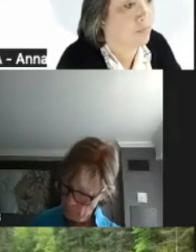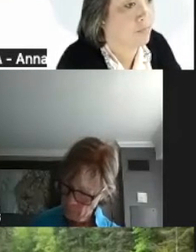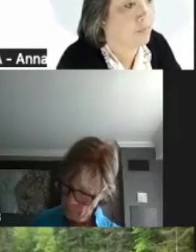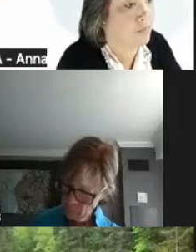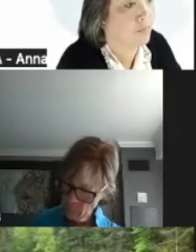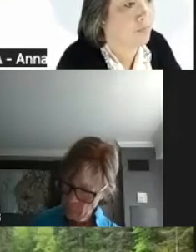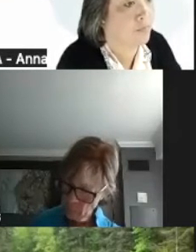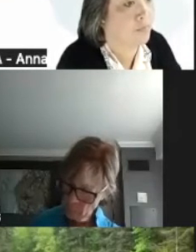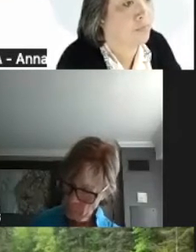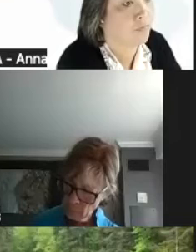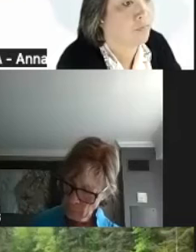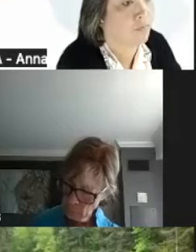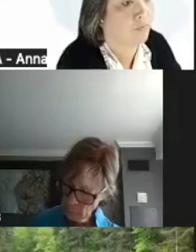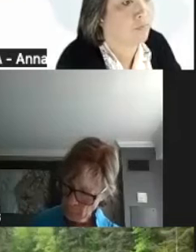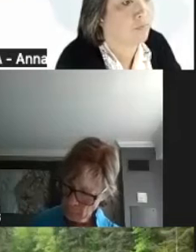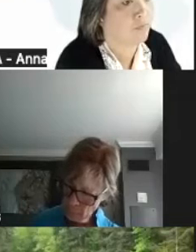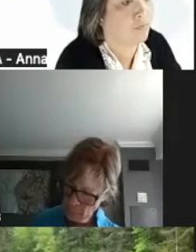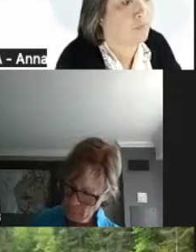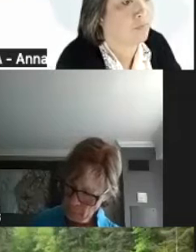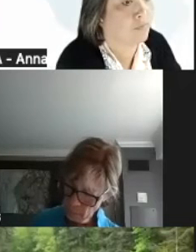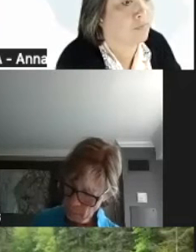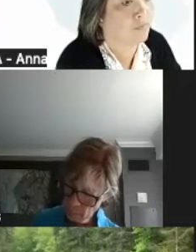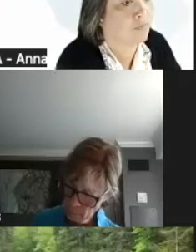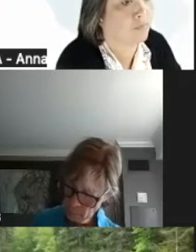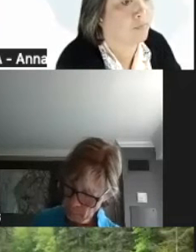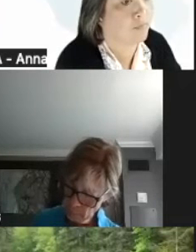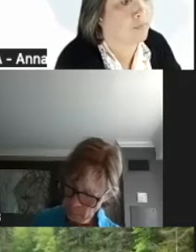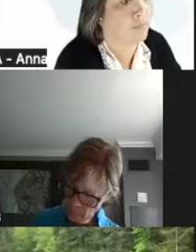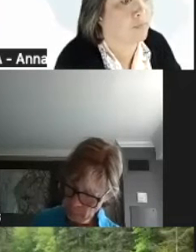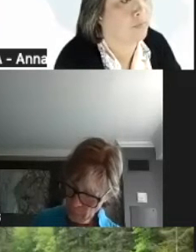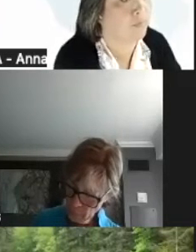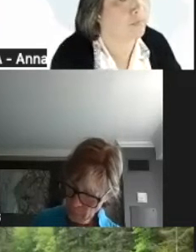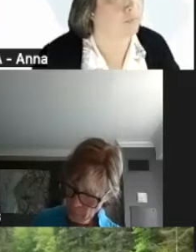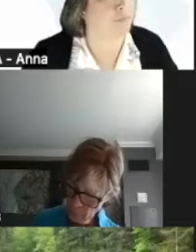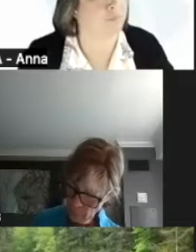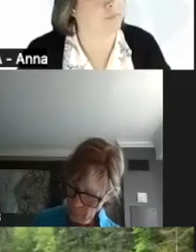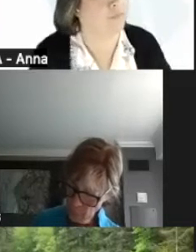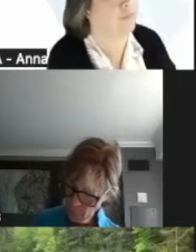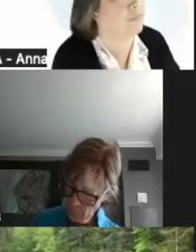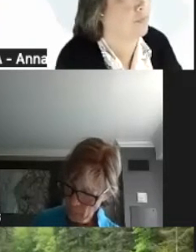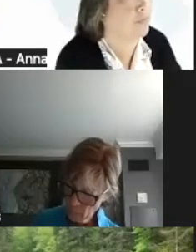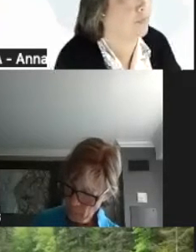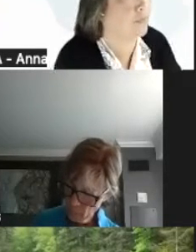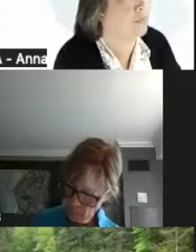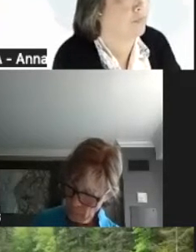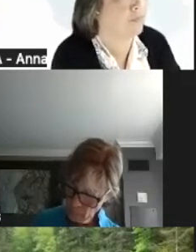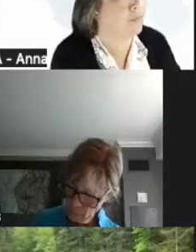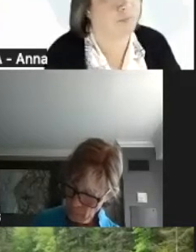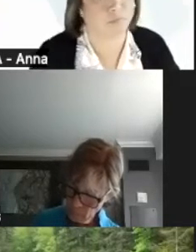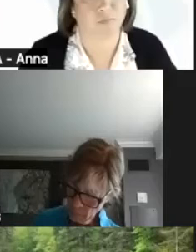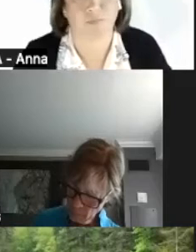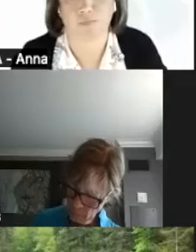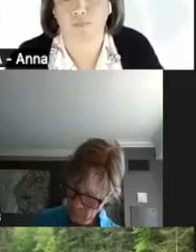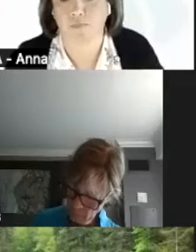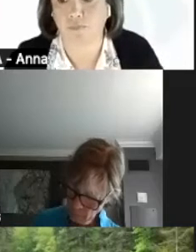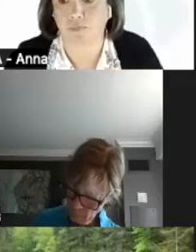These are just pictures from the show that walk individuals through taking